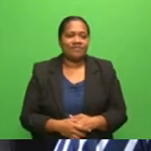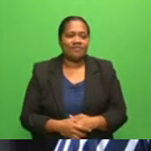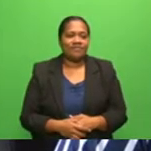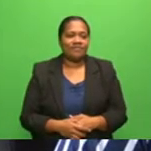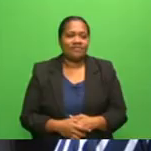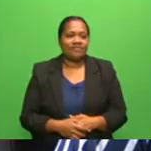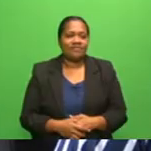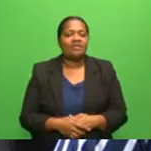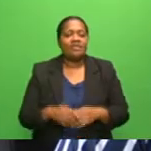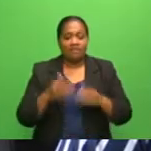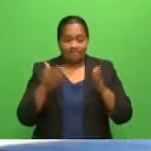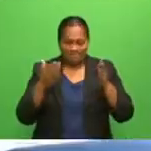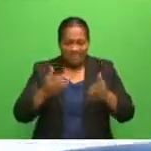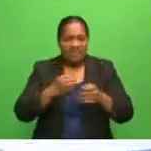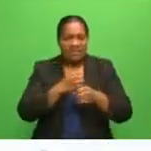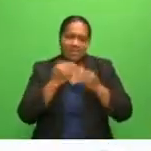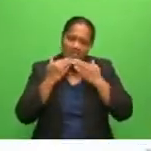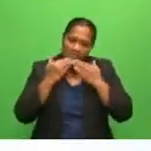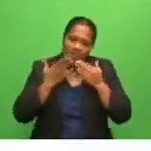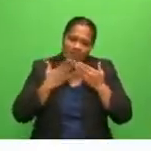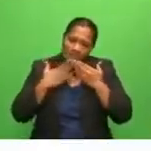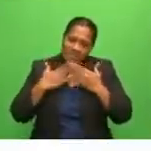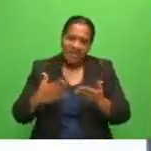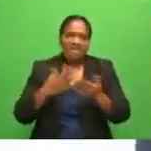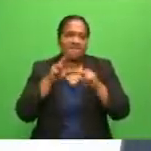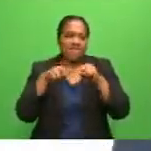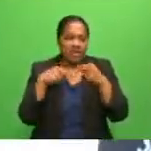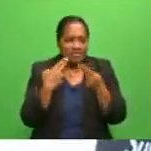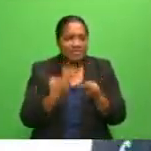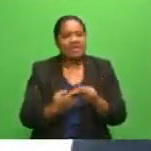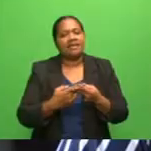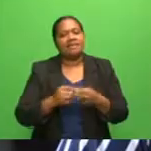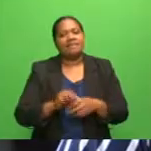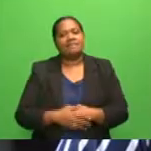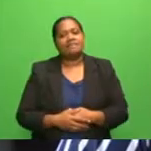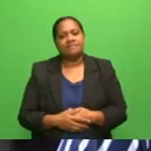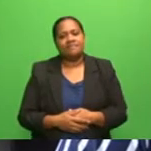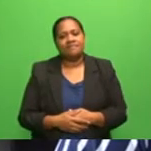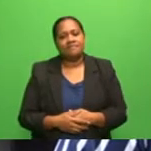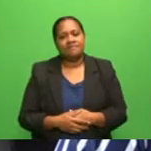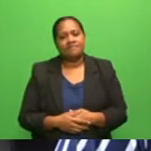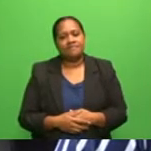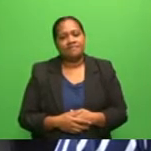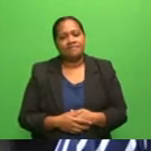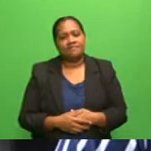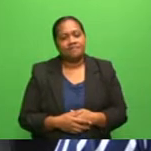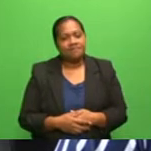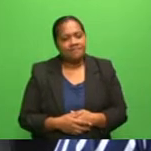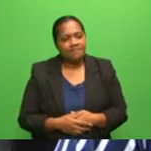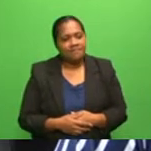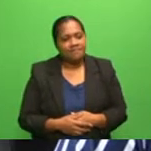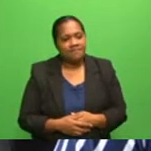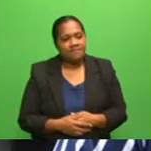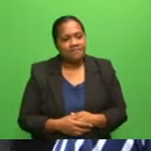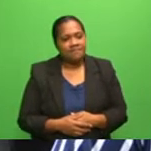our family. We needed to educate them, all locally educated, and